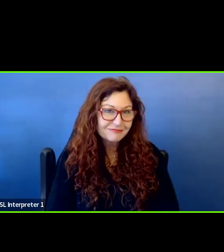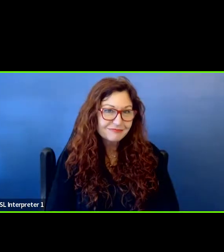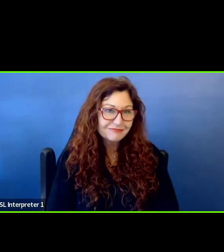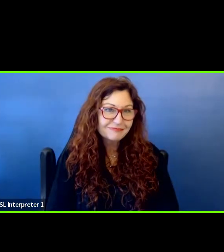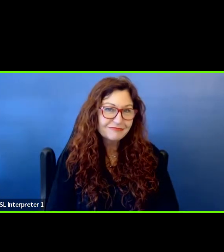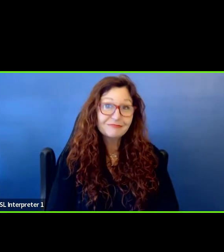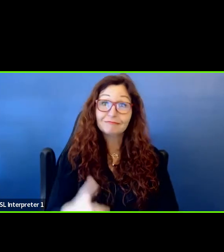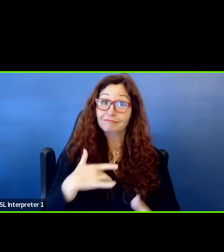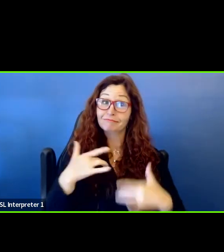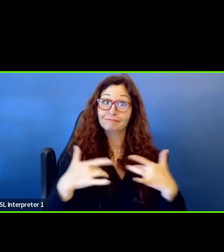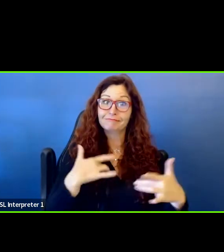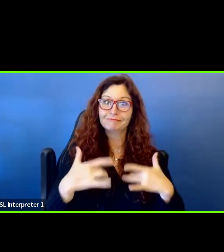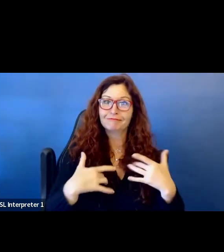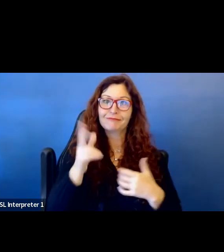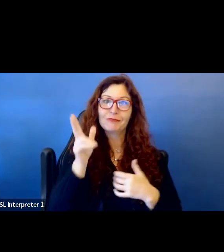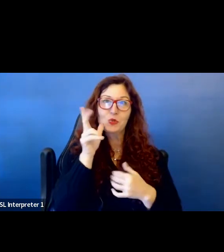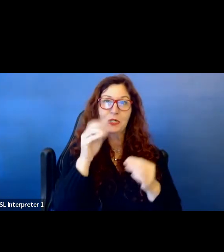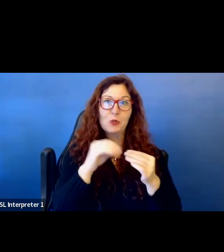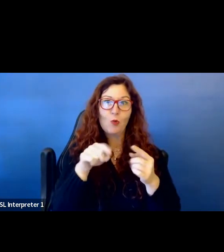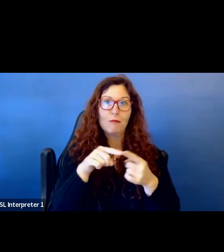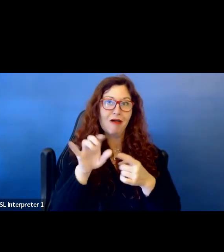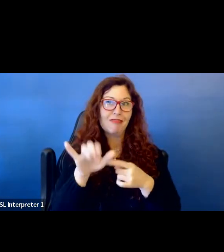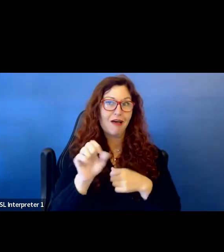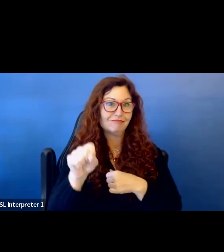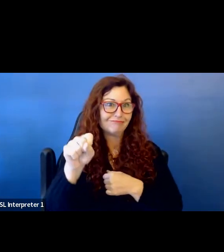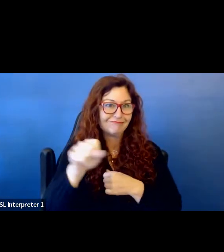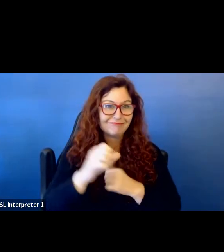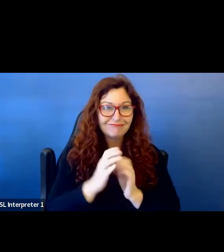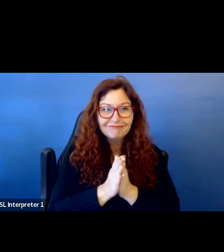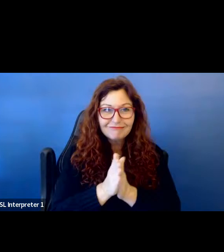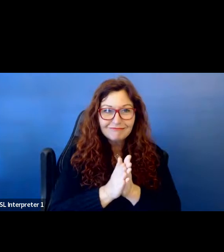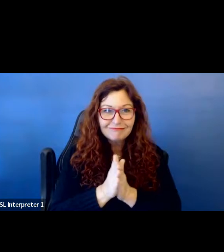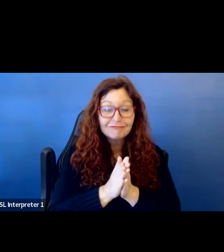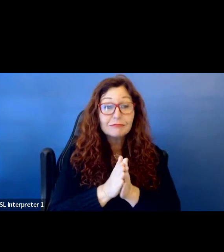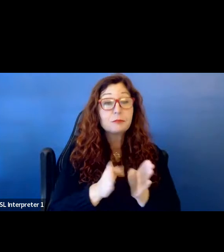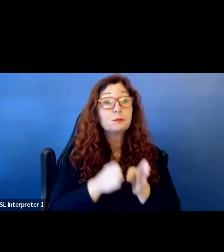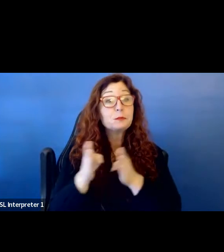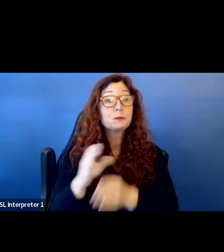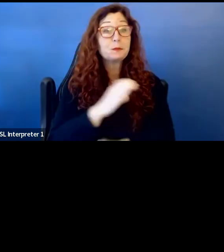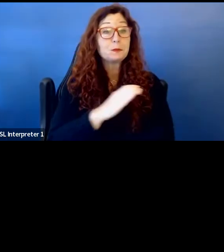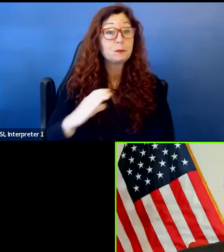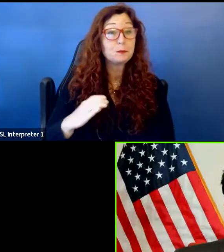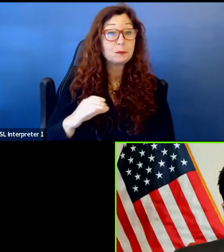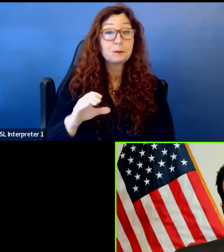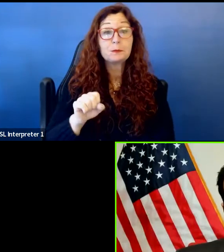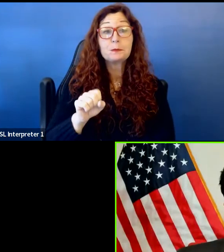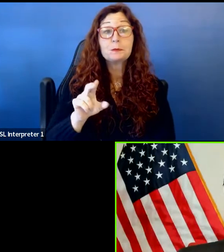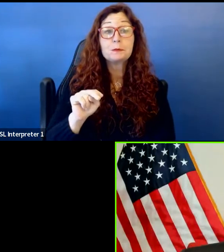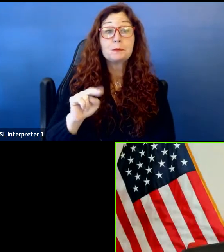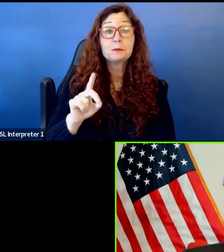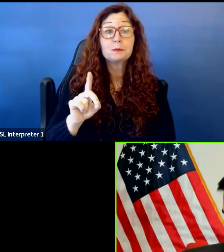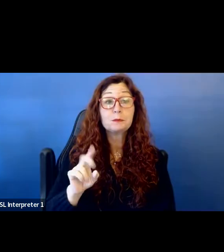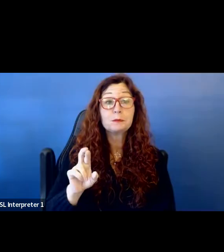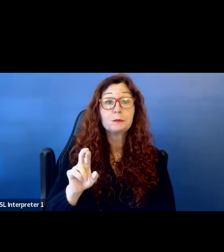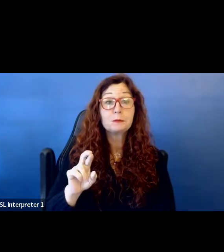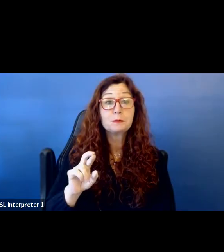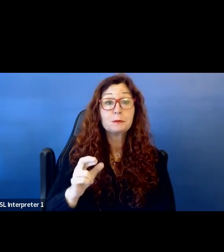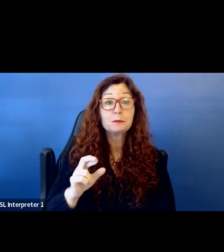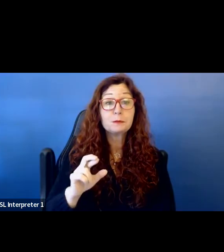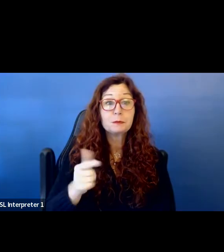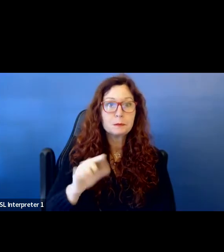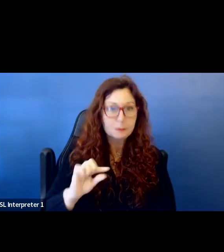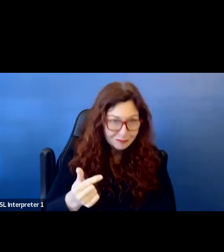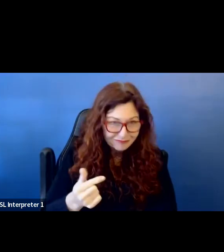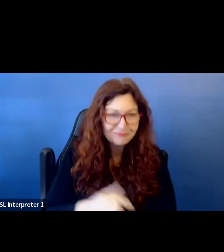um so i will go now to uh commissioner sunderland thank you uh very much uh my